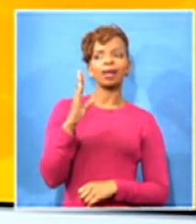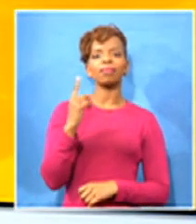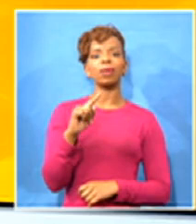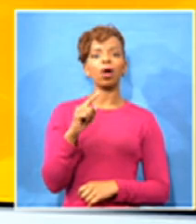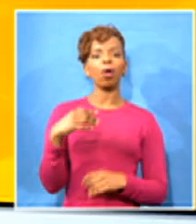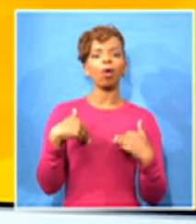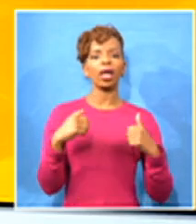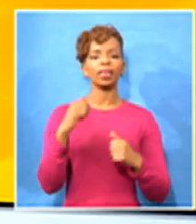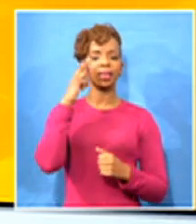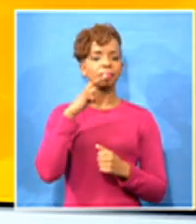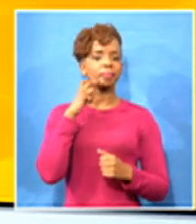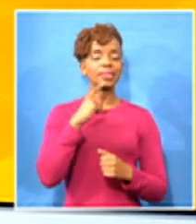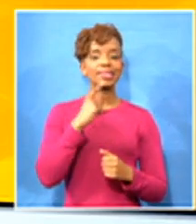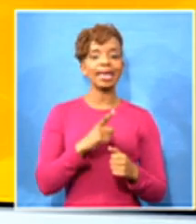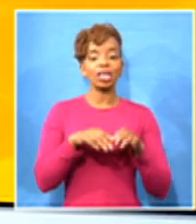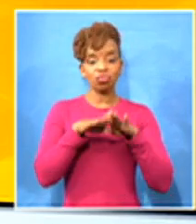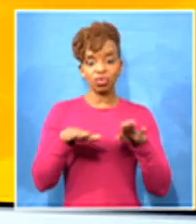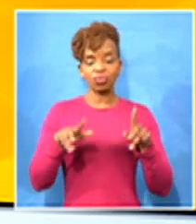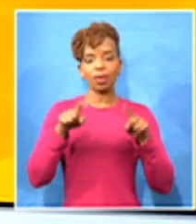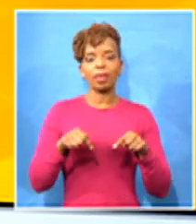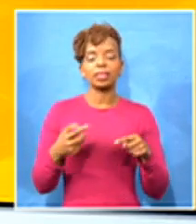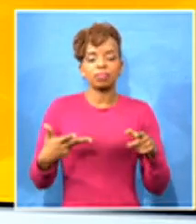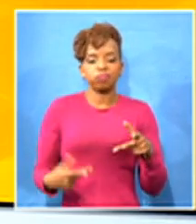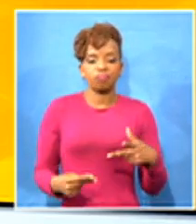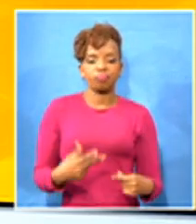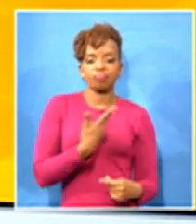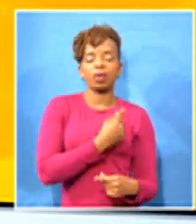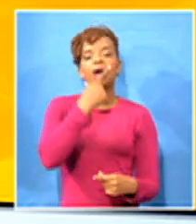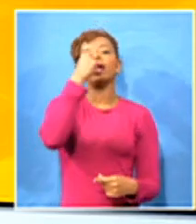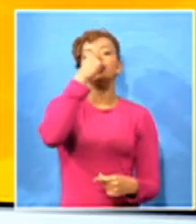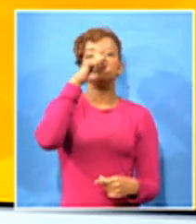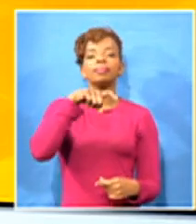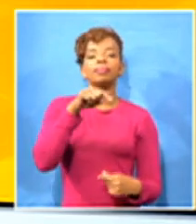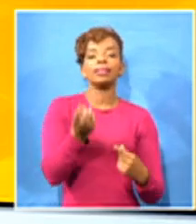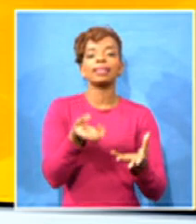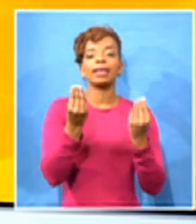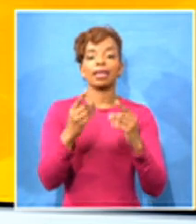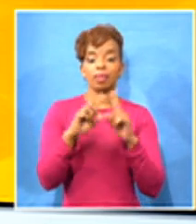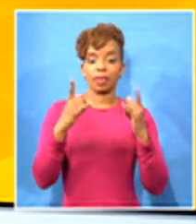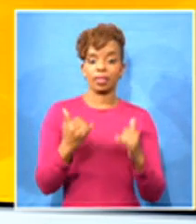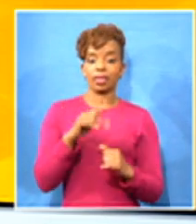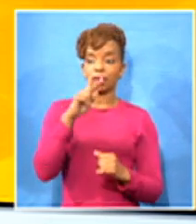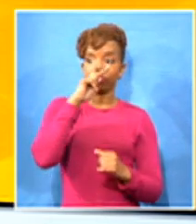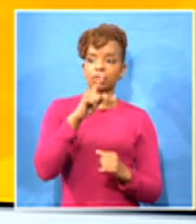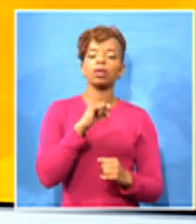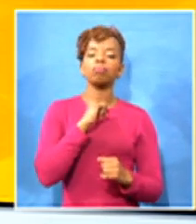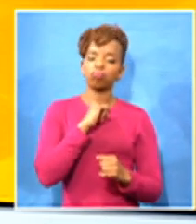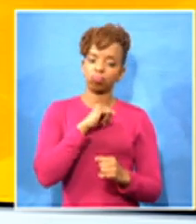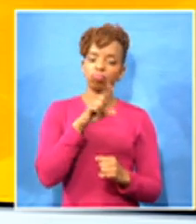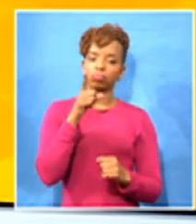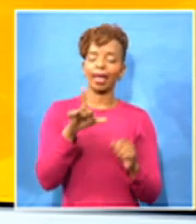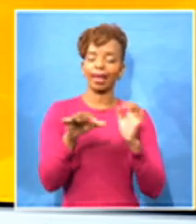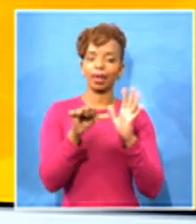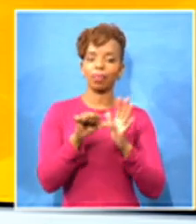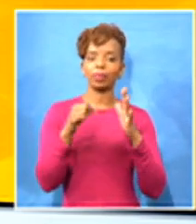to be vaccinated, our next guest says that the coronavirus outbreak serves as a valuable reminder of the important role